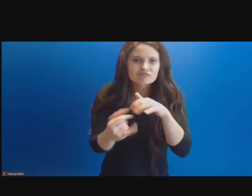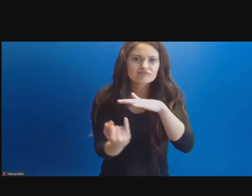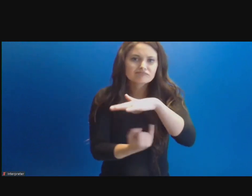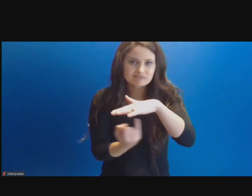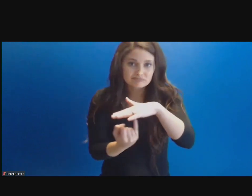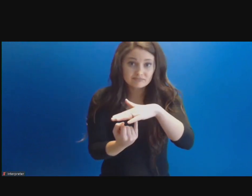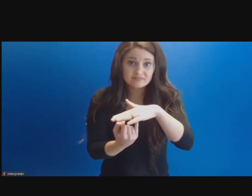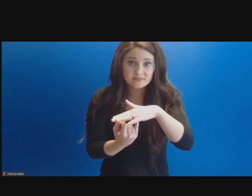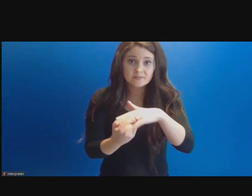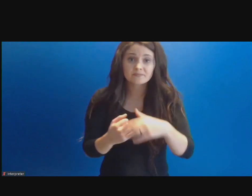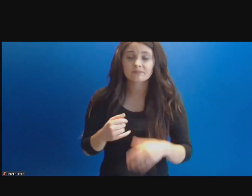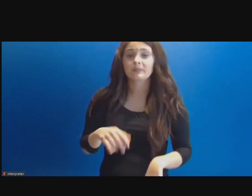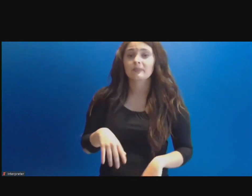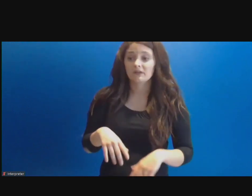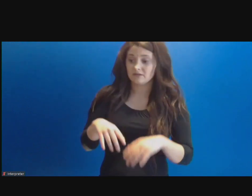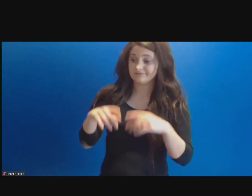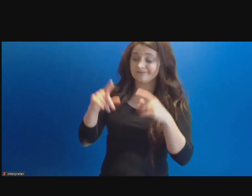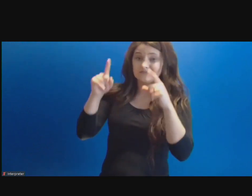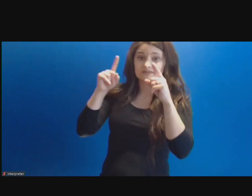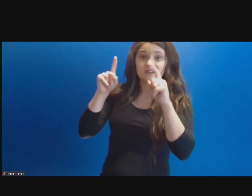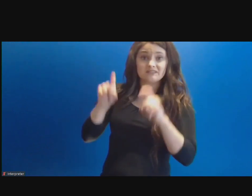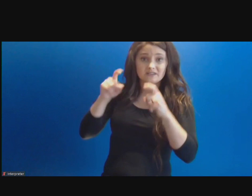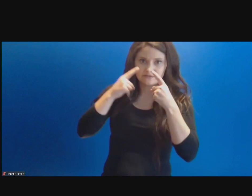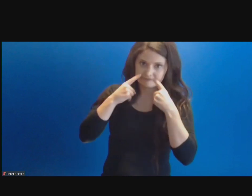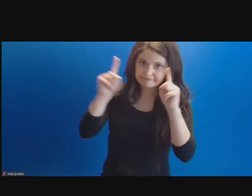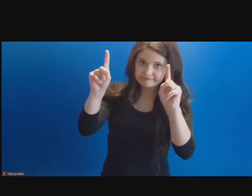the testing is positive, and